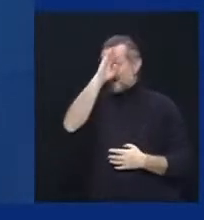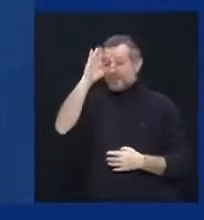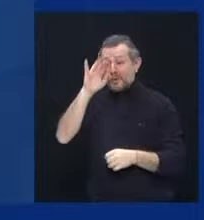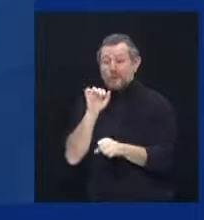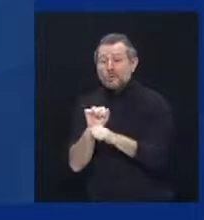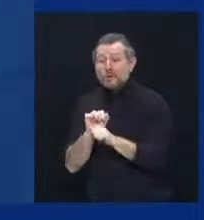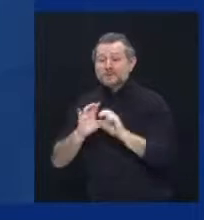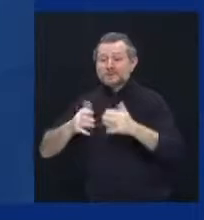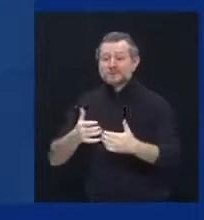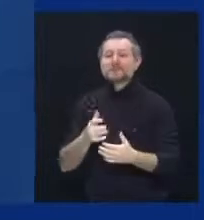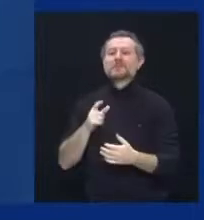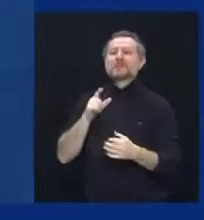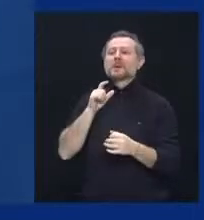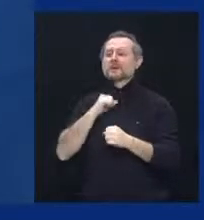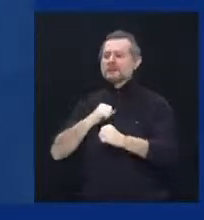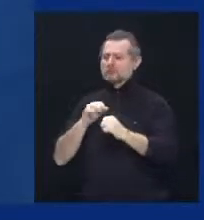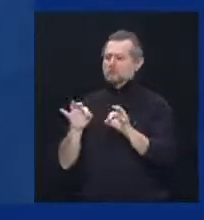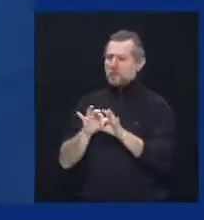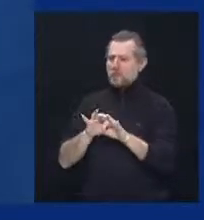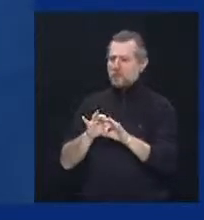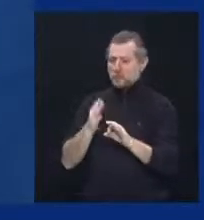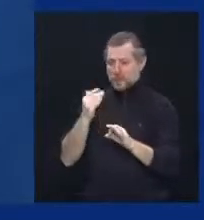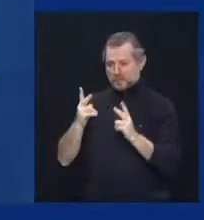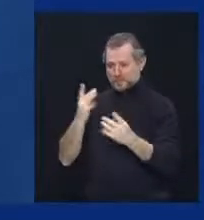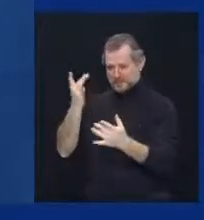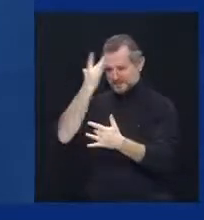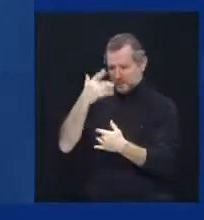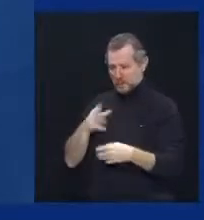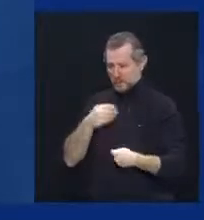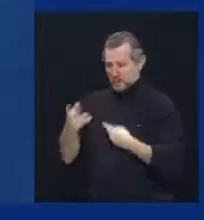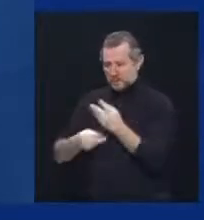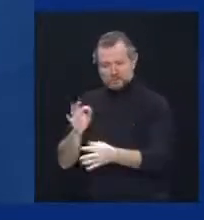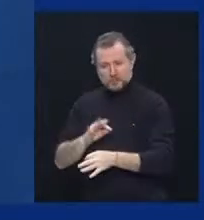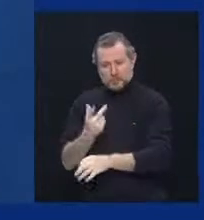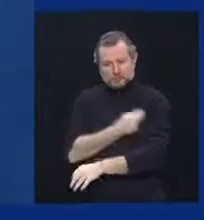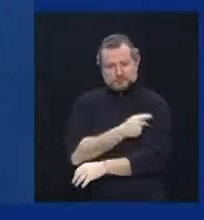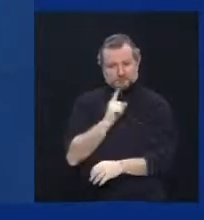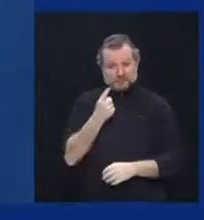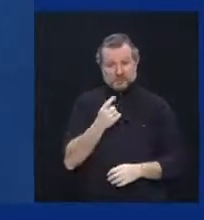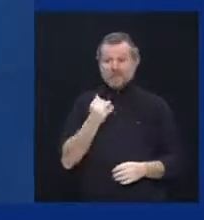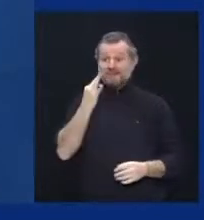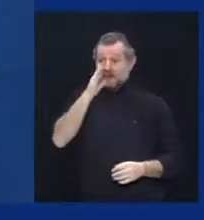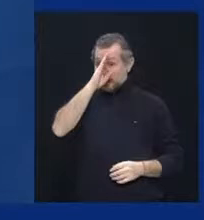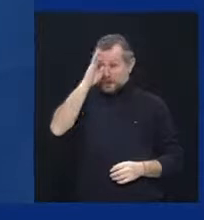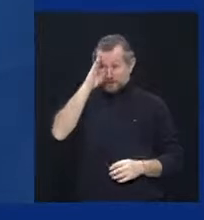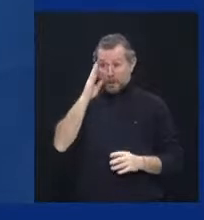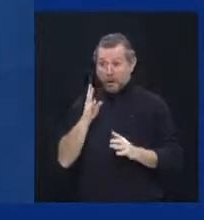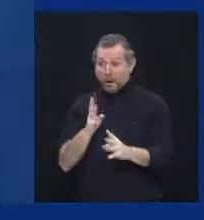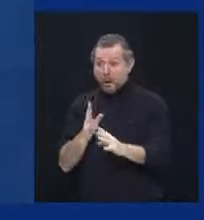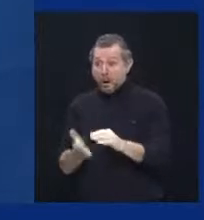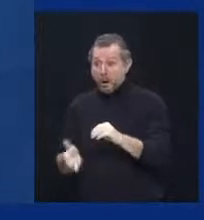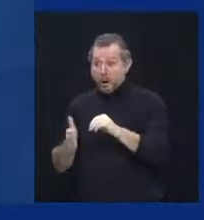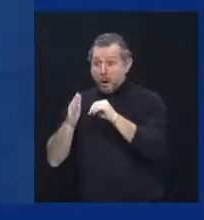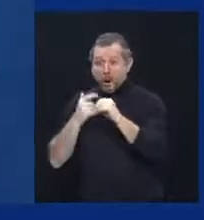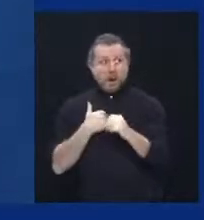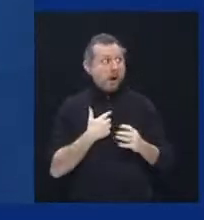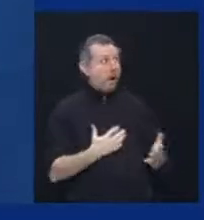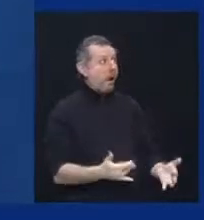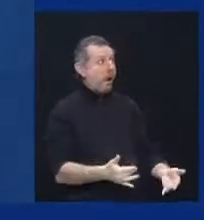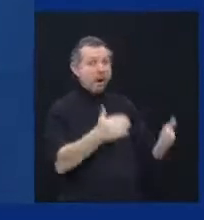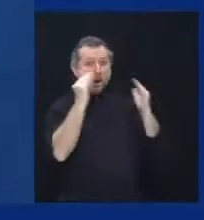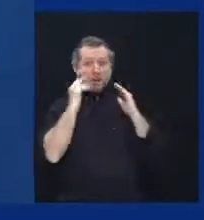hospital capacity. If hospitals get overwhelmed, I am telling you what they're going to say. They're going to say we have a